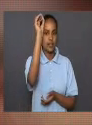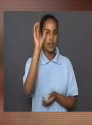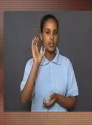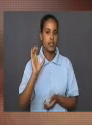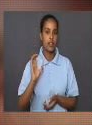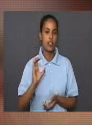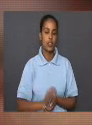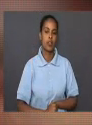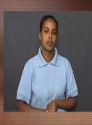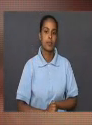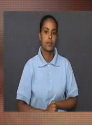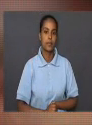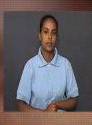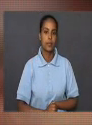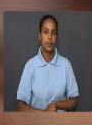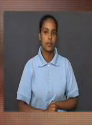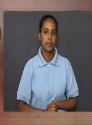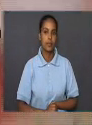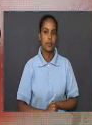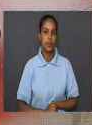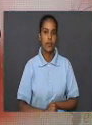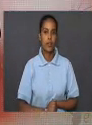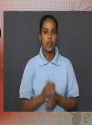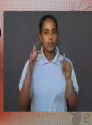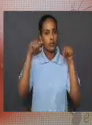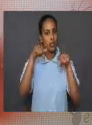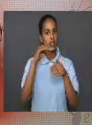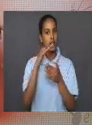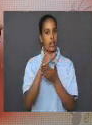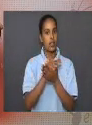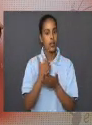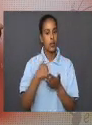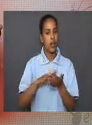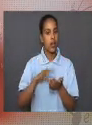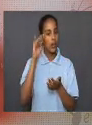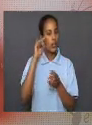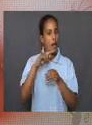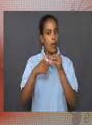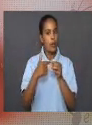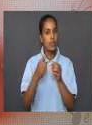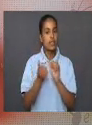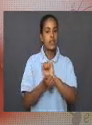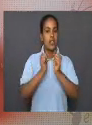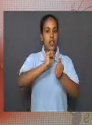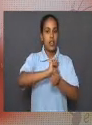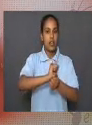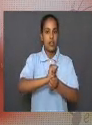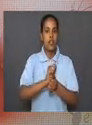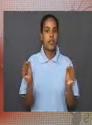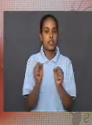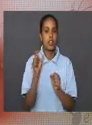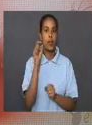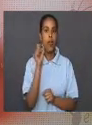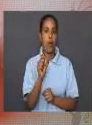3.17 degrees Celsius. In today's lesson, we learned about the